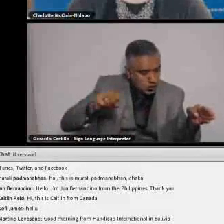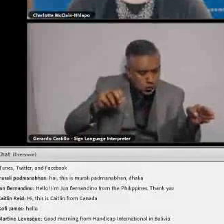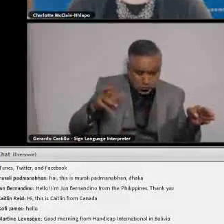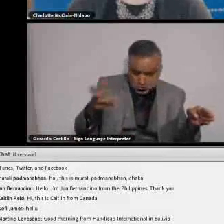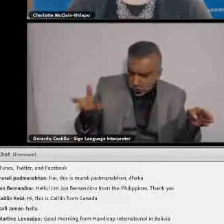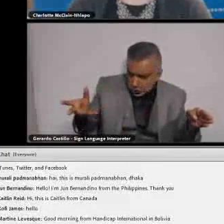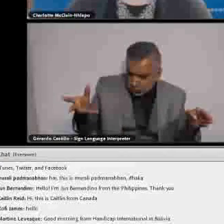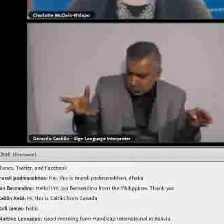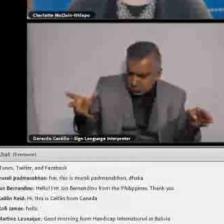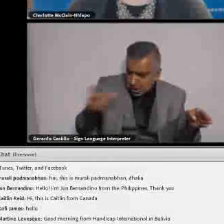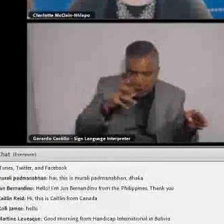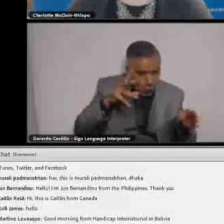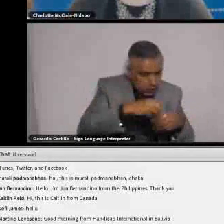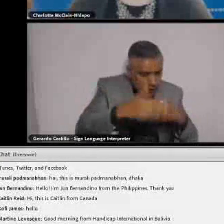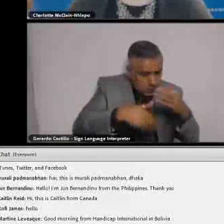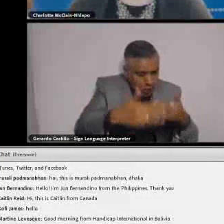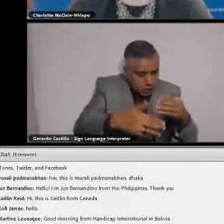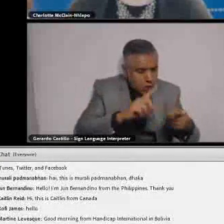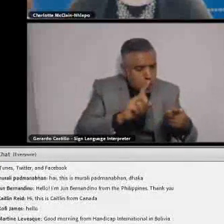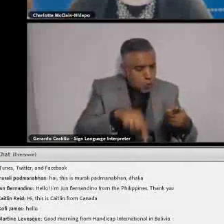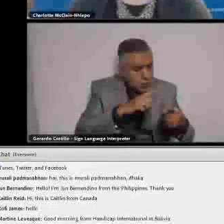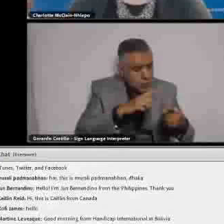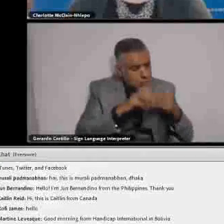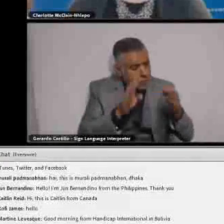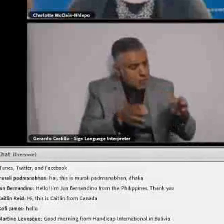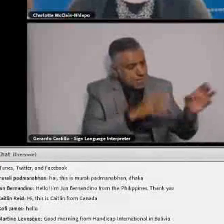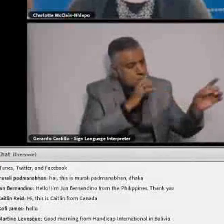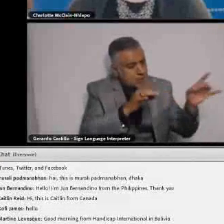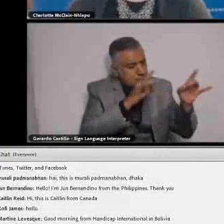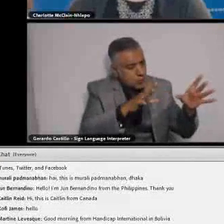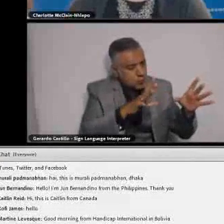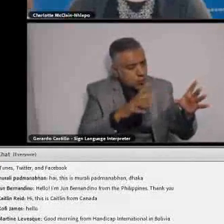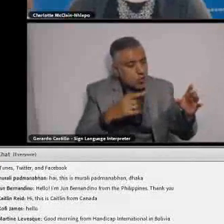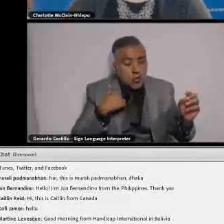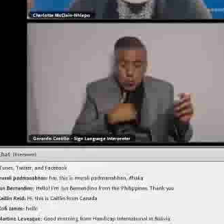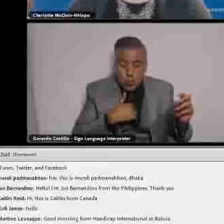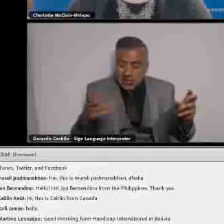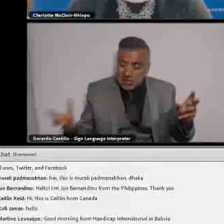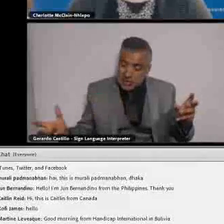process when people are preparing for disaster. So we can include them in